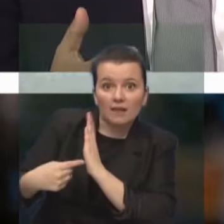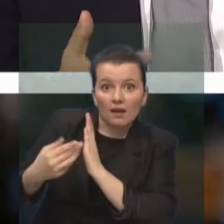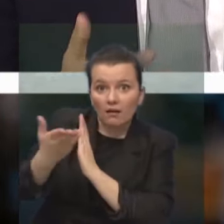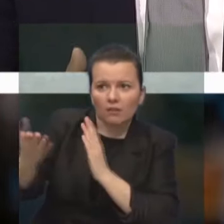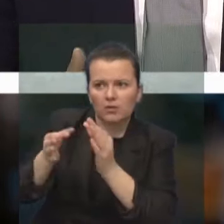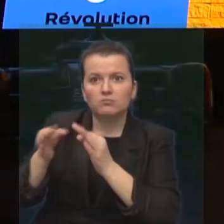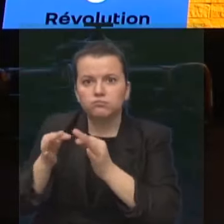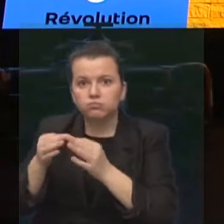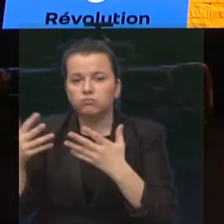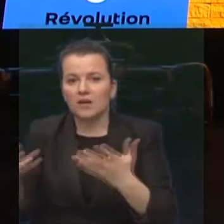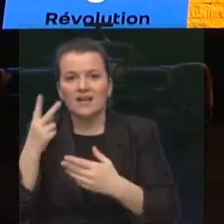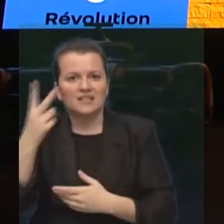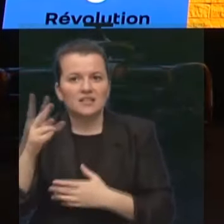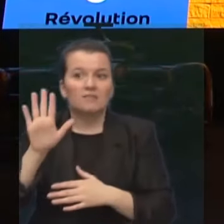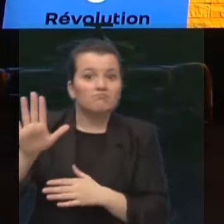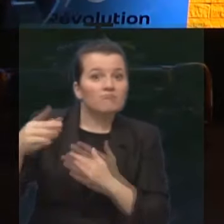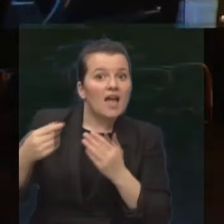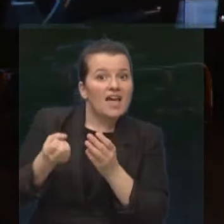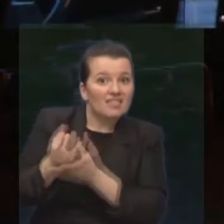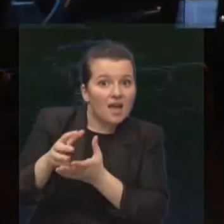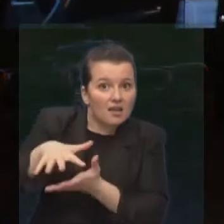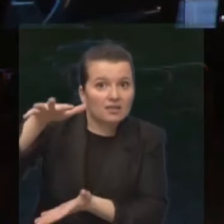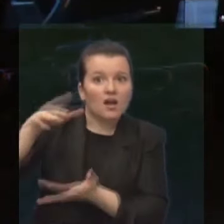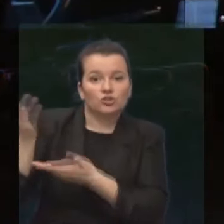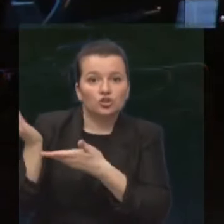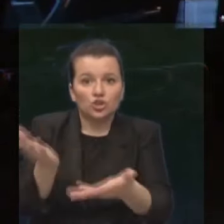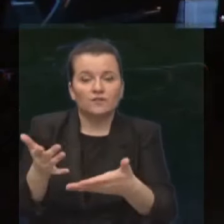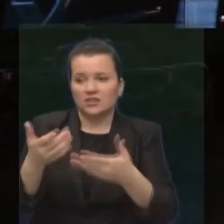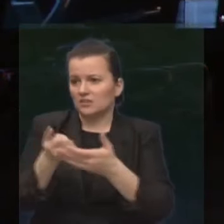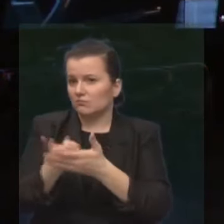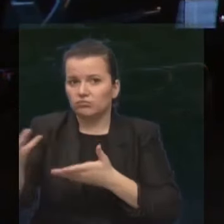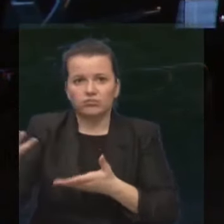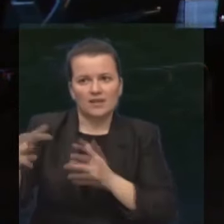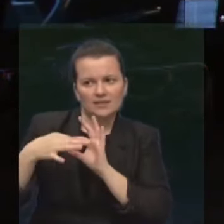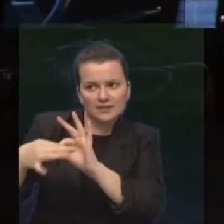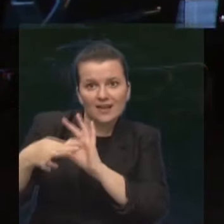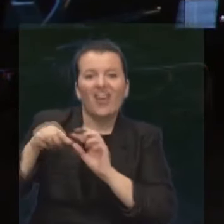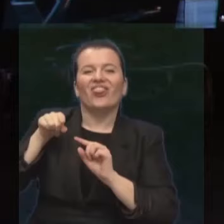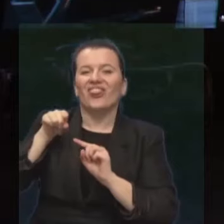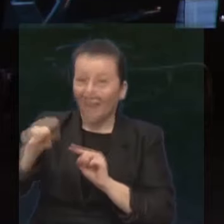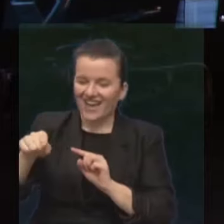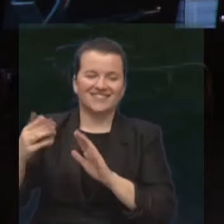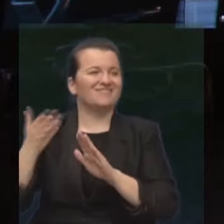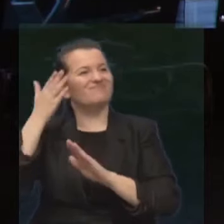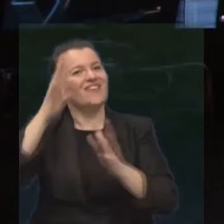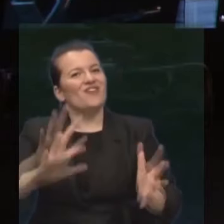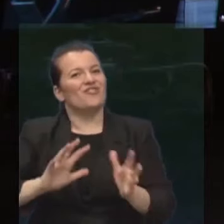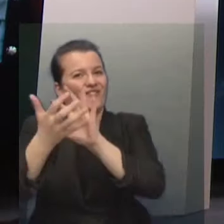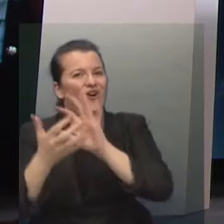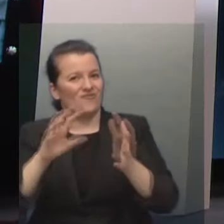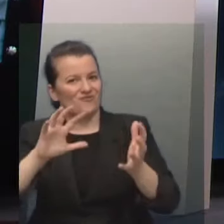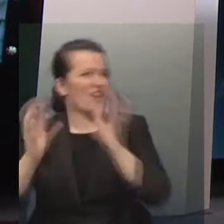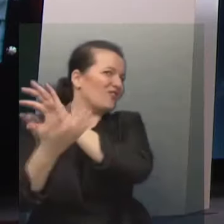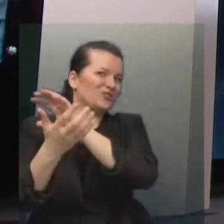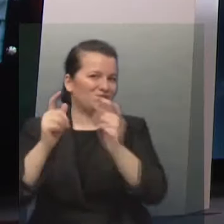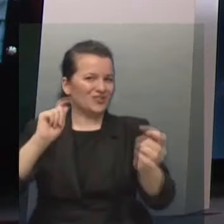power, data, and services, and that is revolution. The new product line will be driven